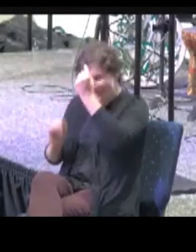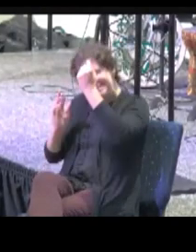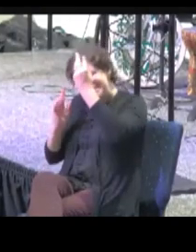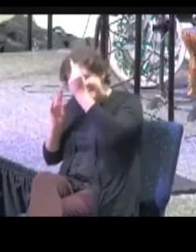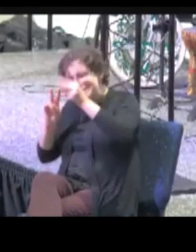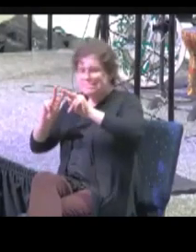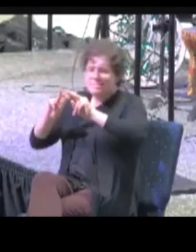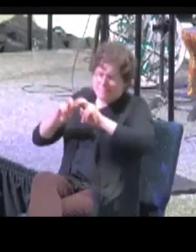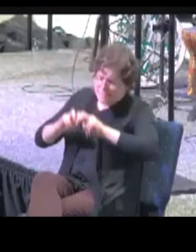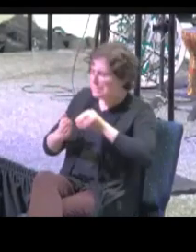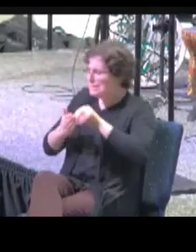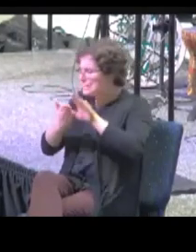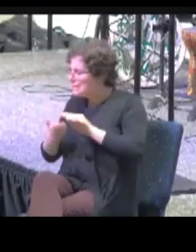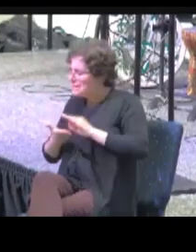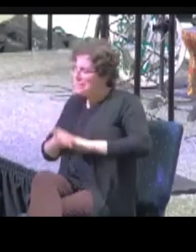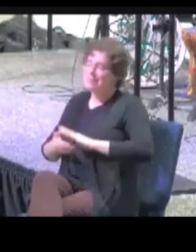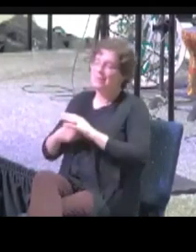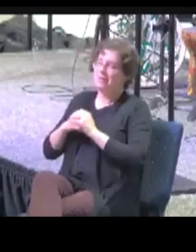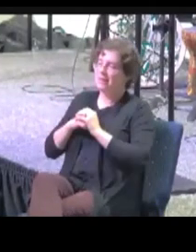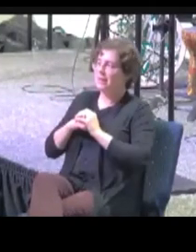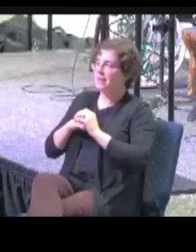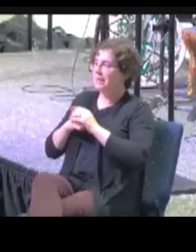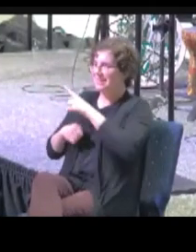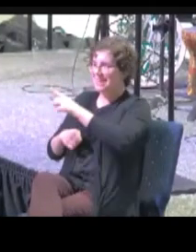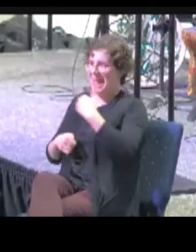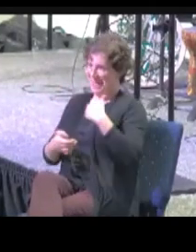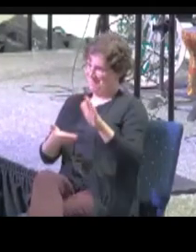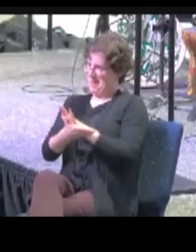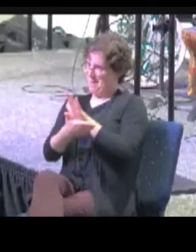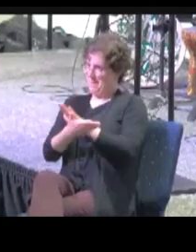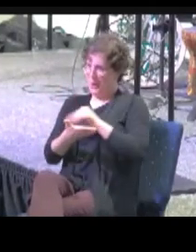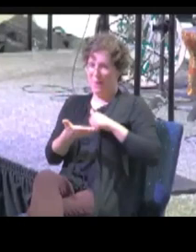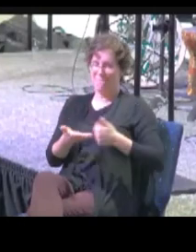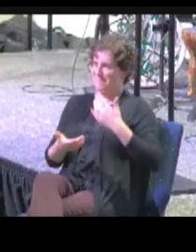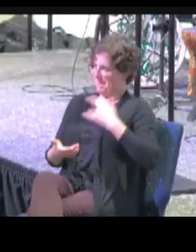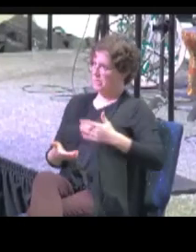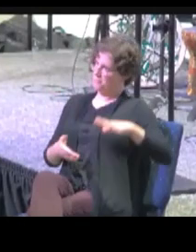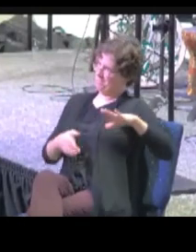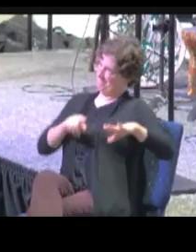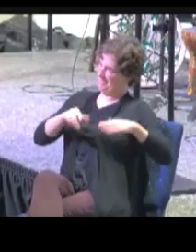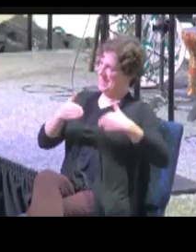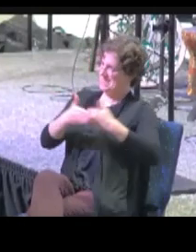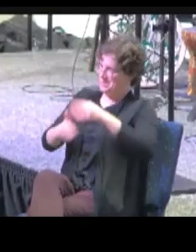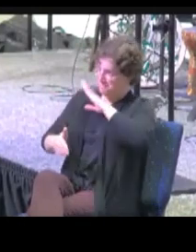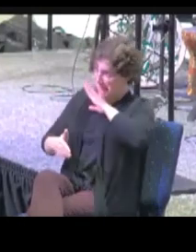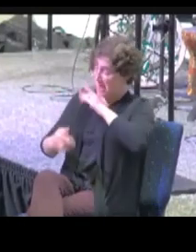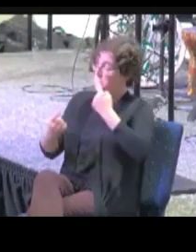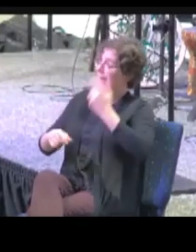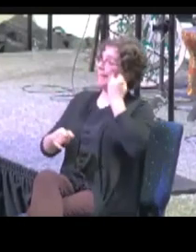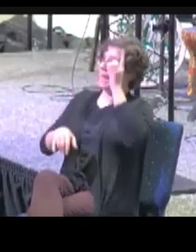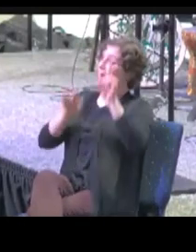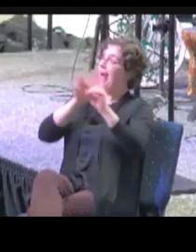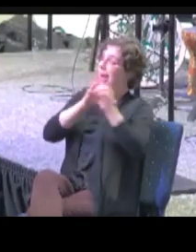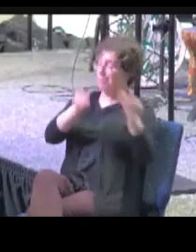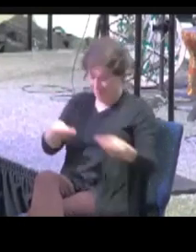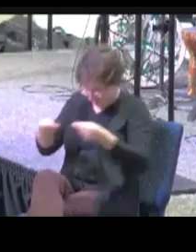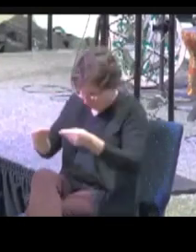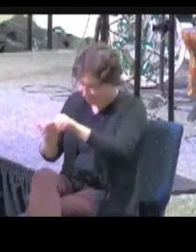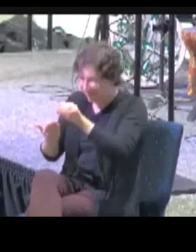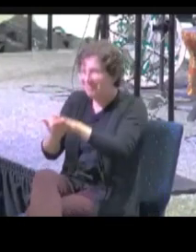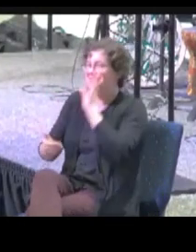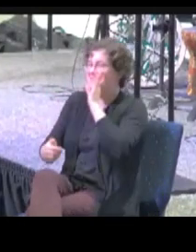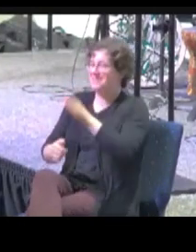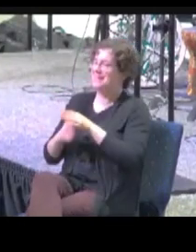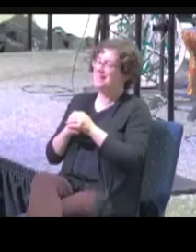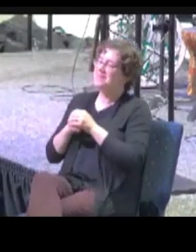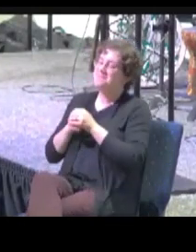taking notes. He even had a tablet by his bed. And when an idea struck, he wrote it down.